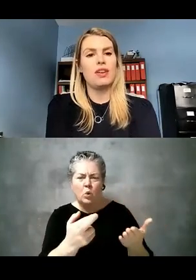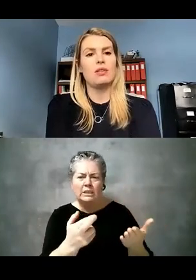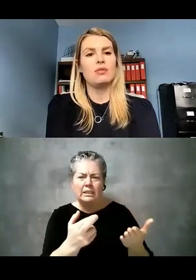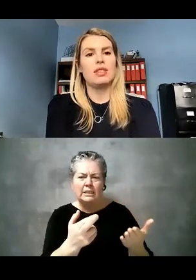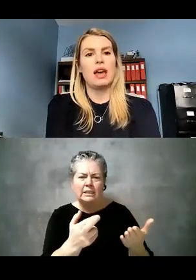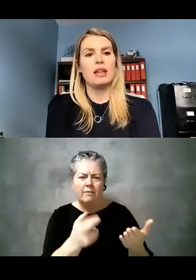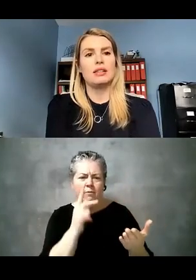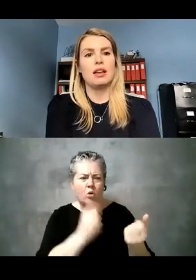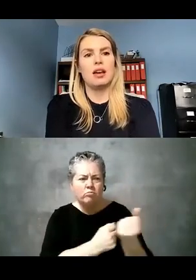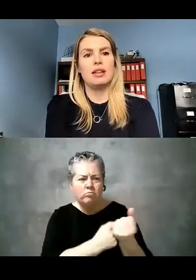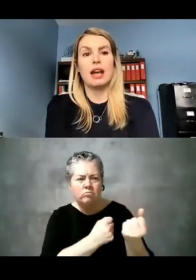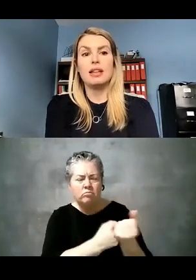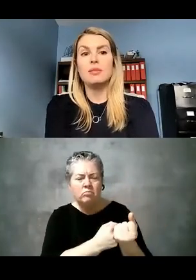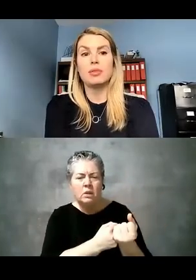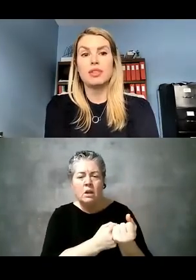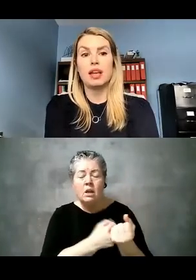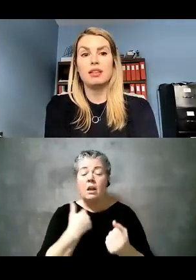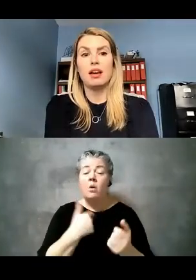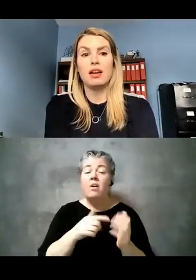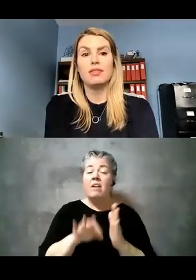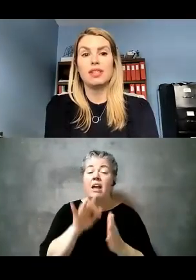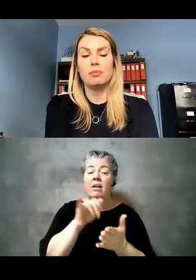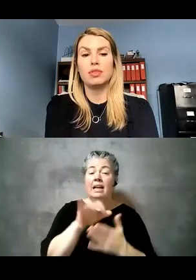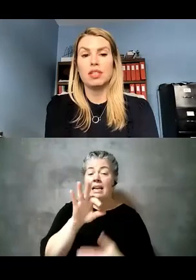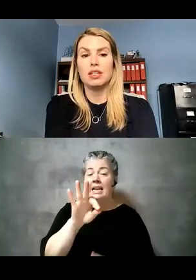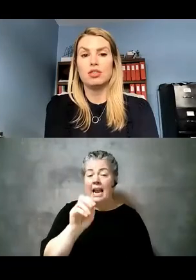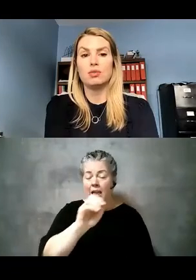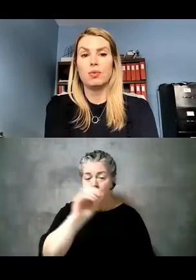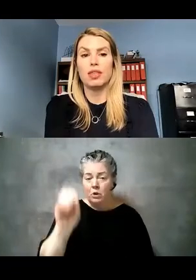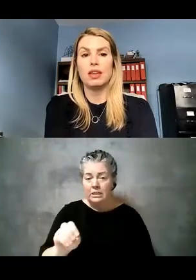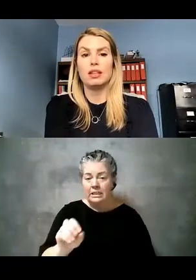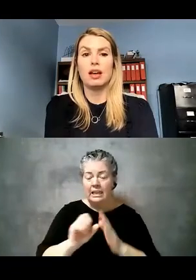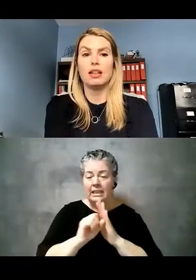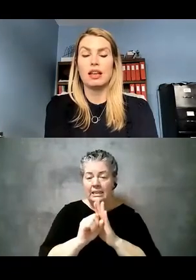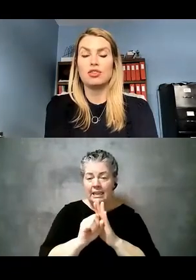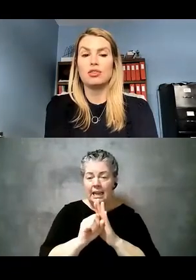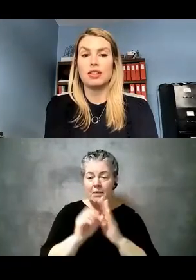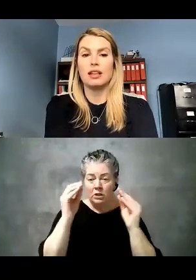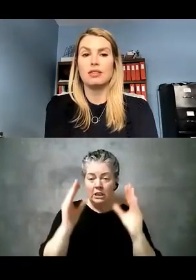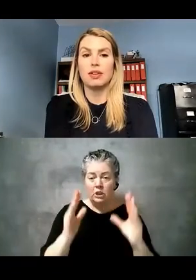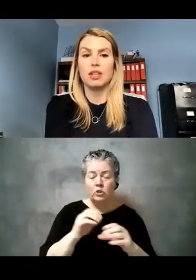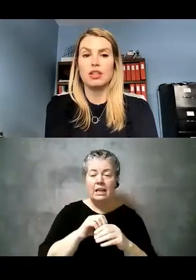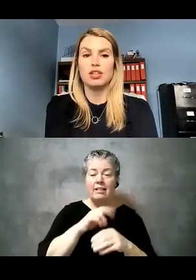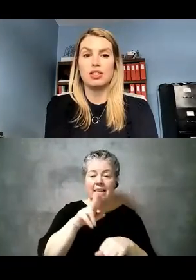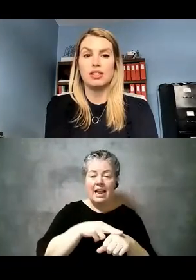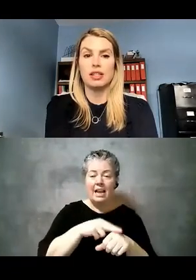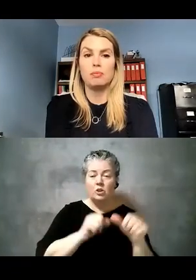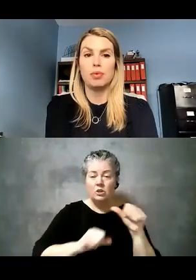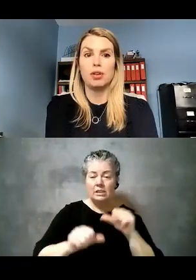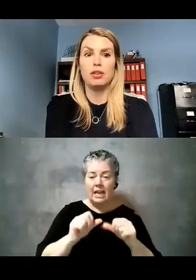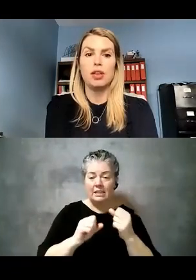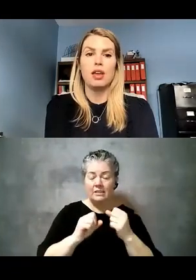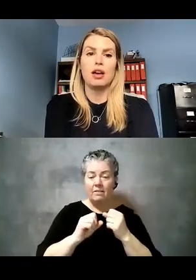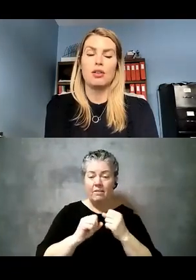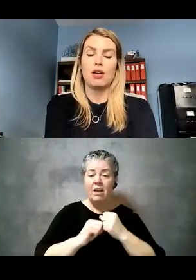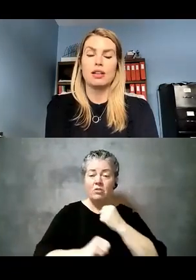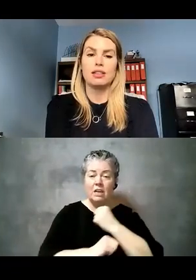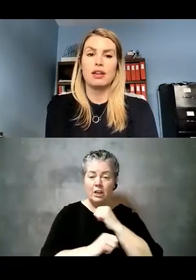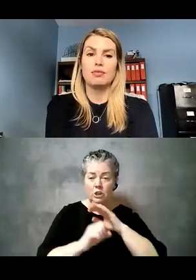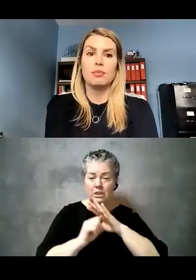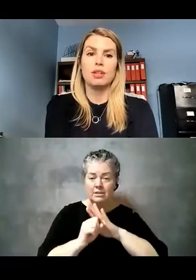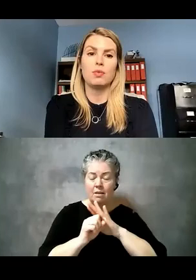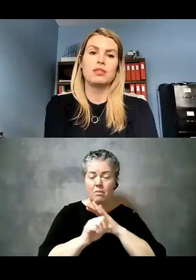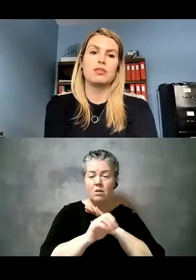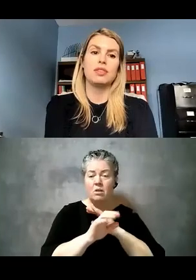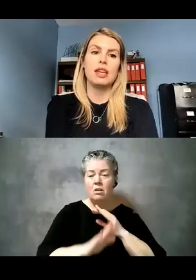we found that 90% of sampled teachers within a National Science Foundation sample across